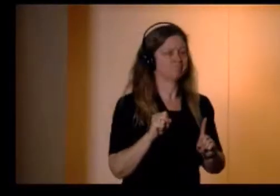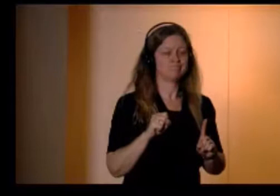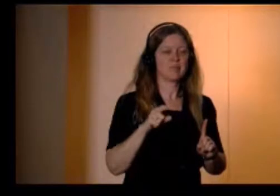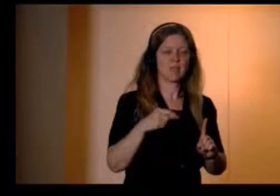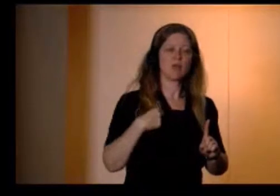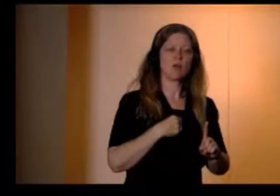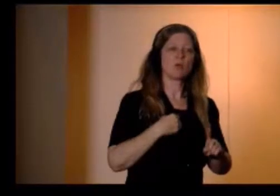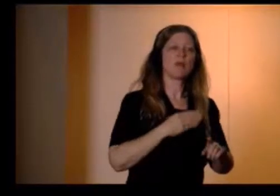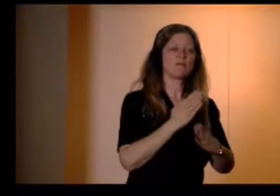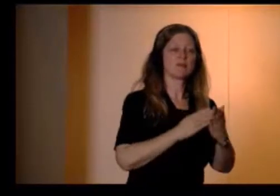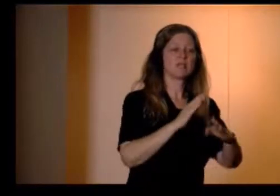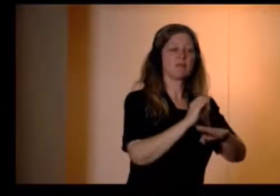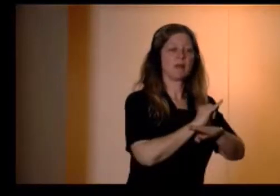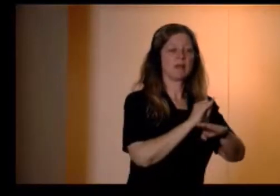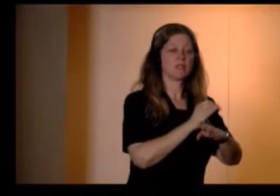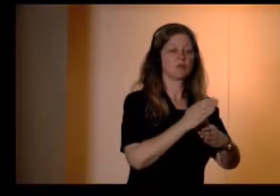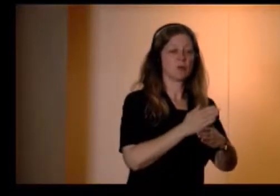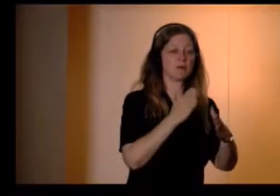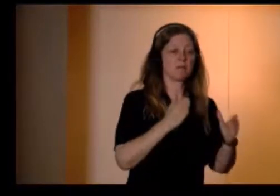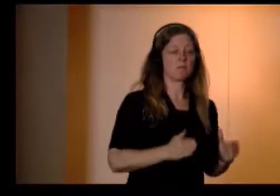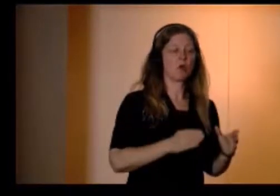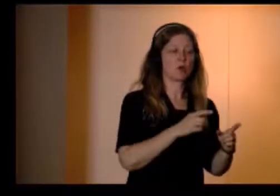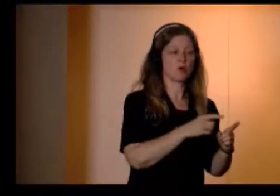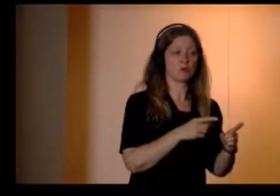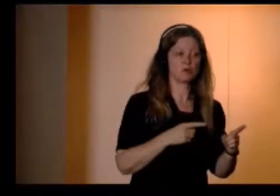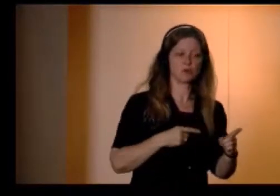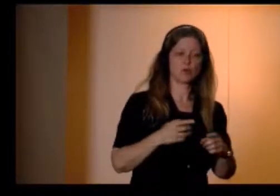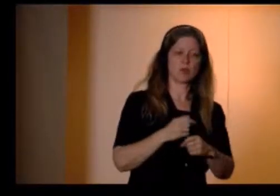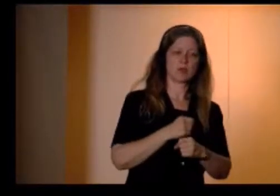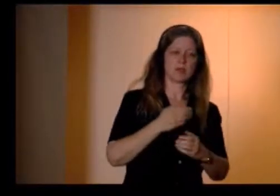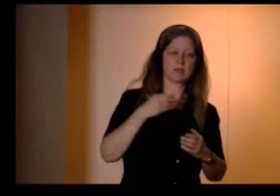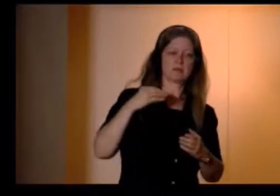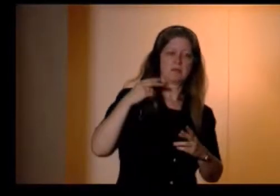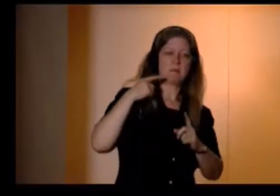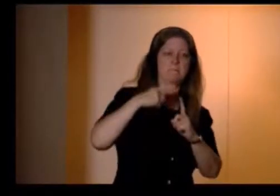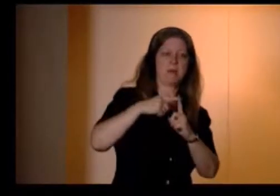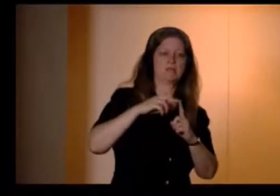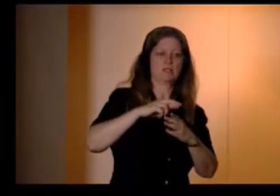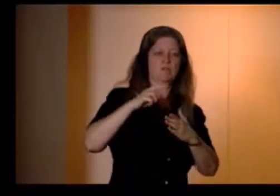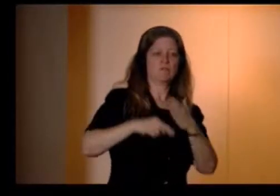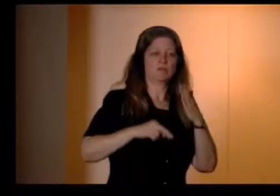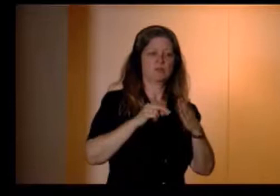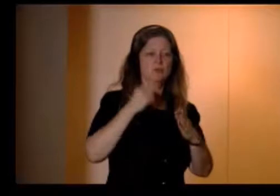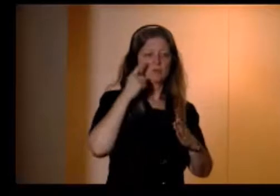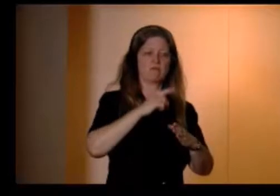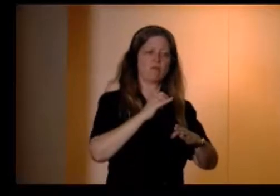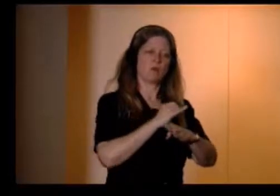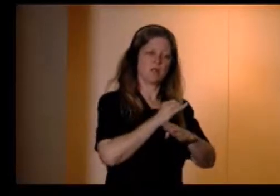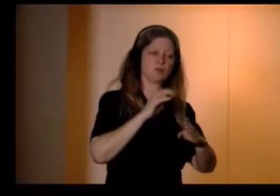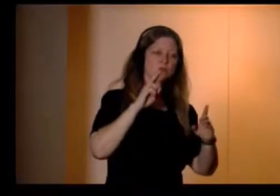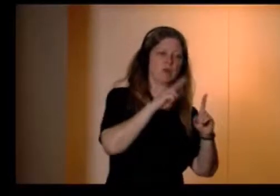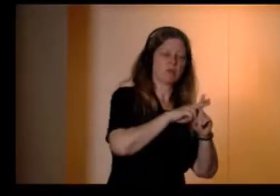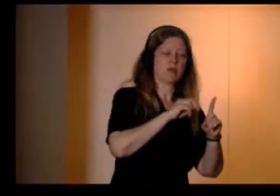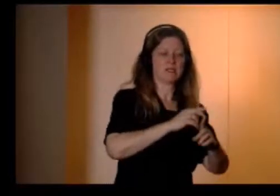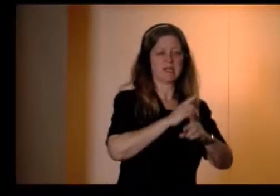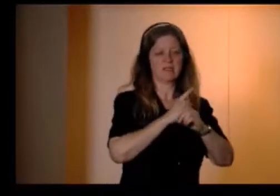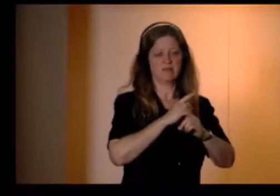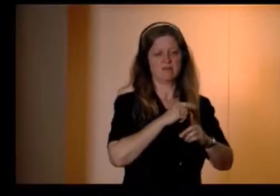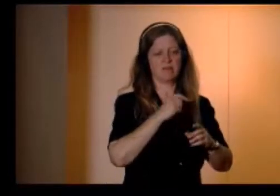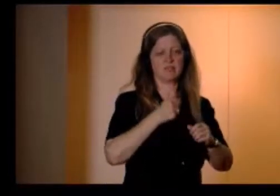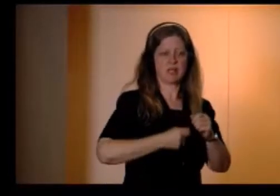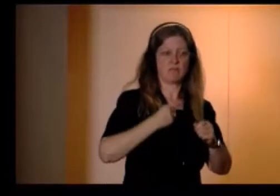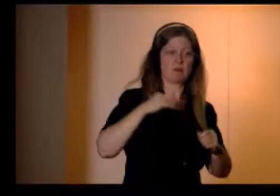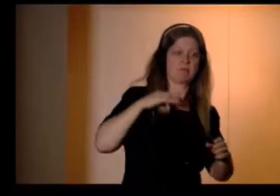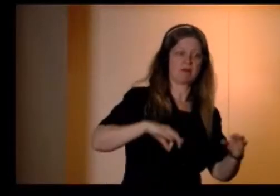promising results out, industrial and defense, I should say that, where we can get something out of that. So with that, I'll finish it, and then I think